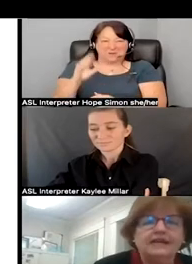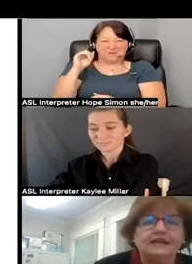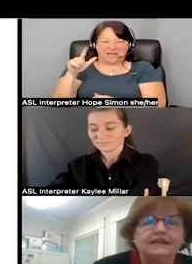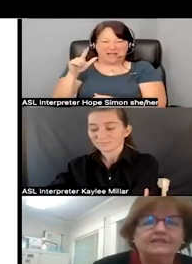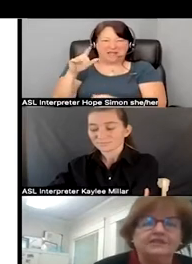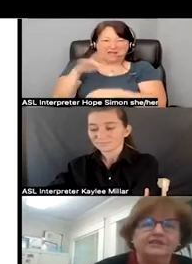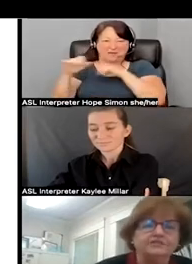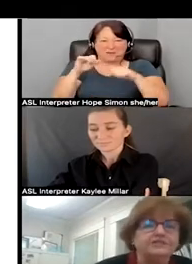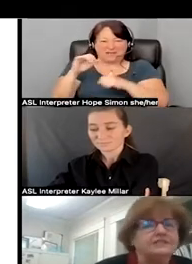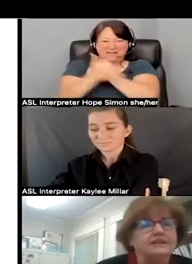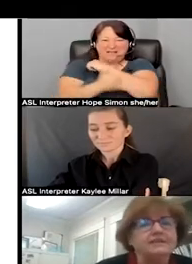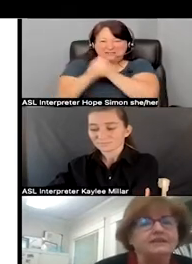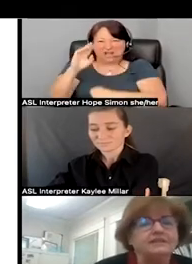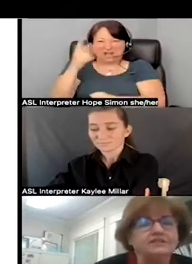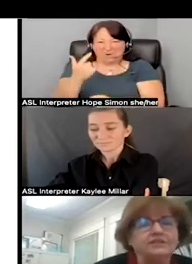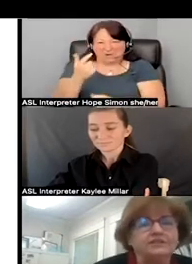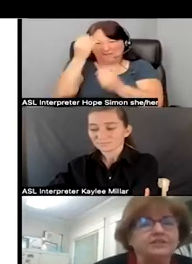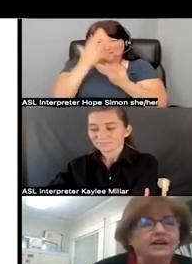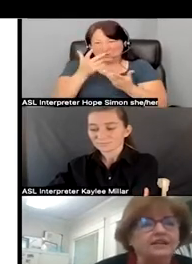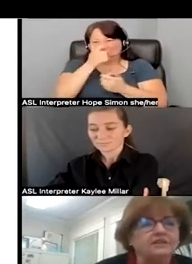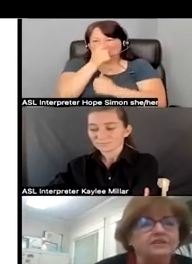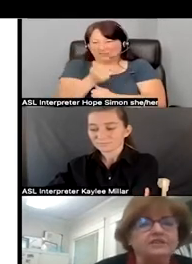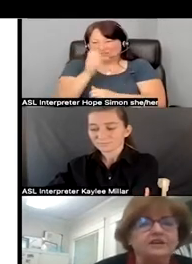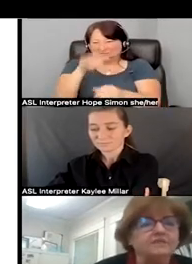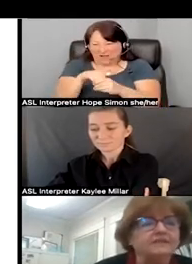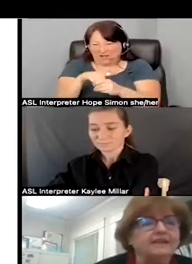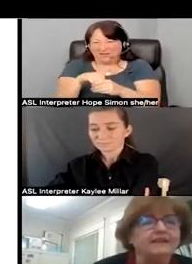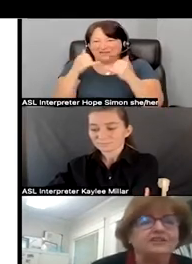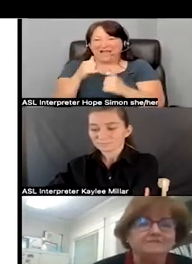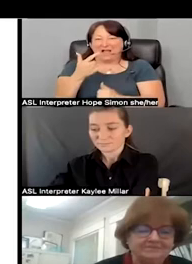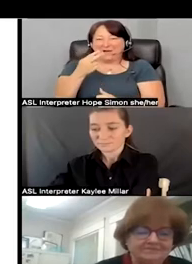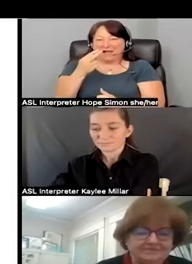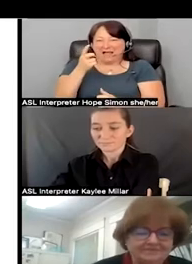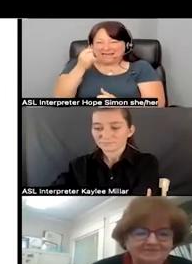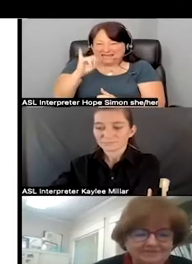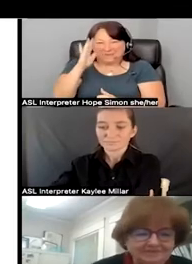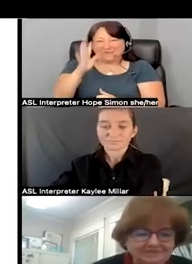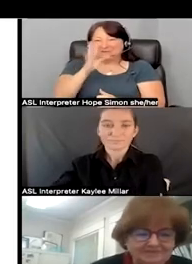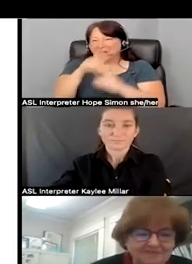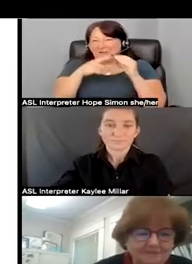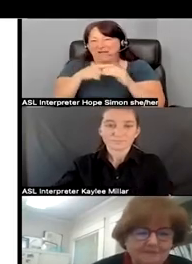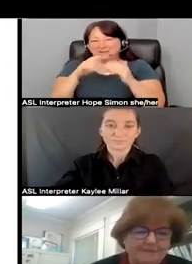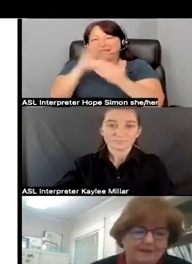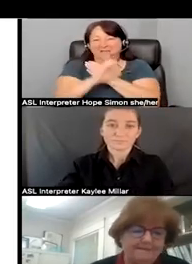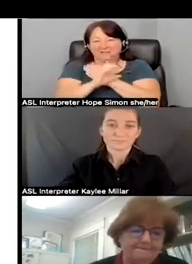SoCal@earthquakecountry.org and let us know your interest. And I'm now going to turn it over to Heidi, who's going to talk about the calendar. Yeah, and